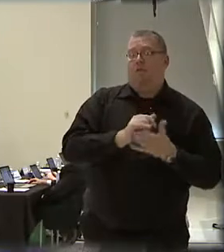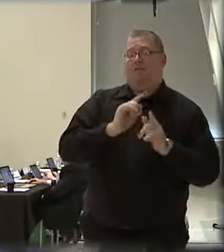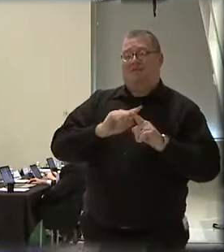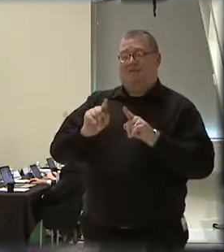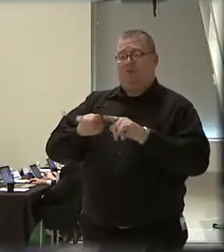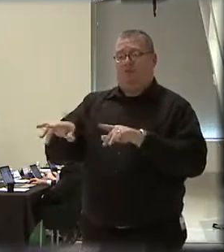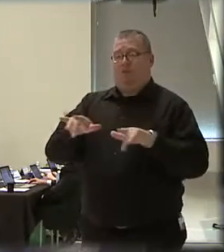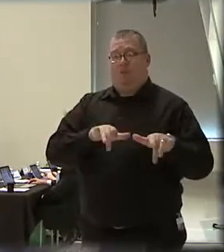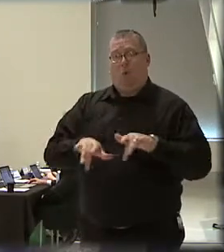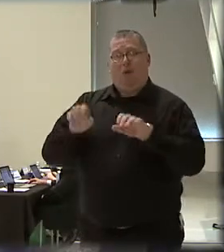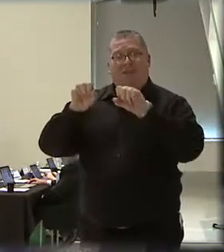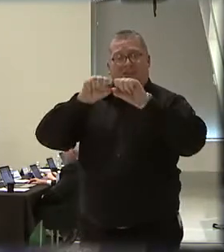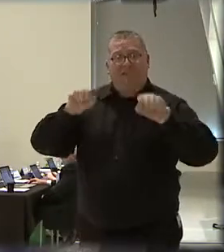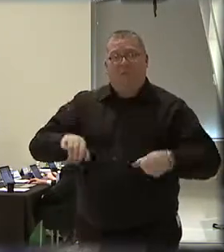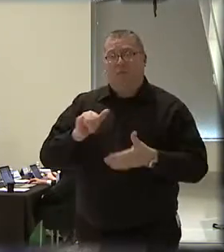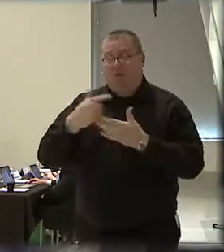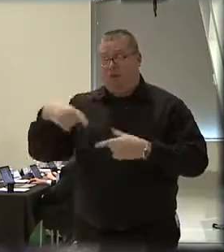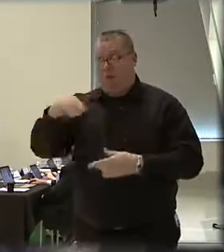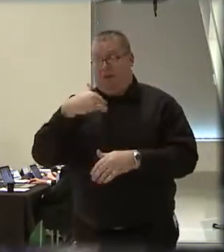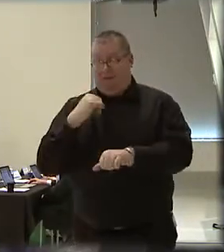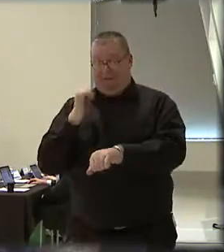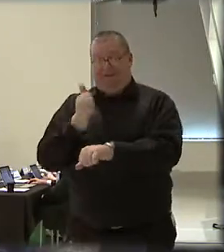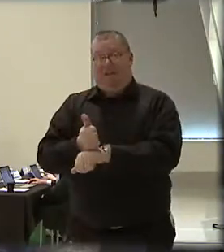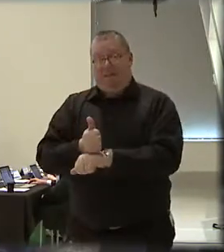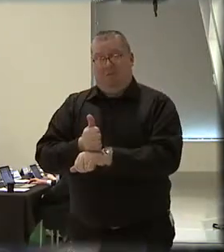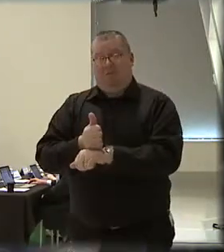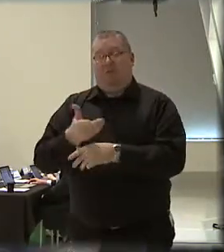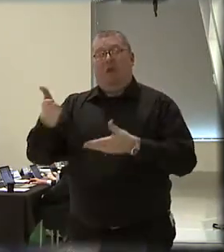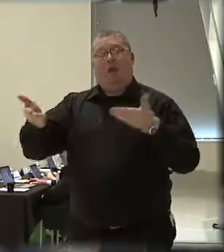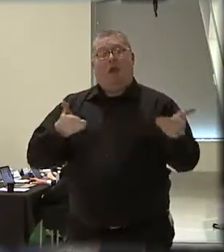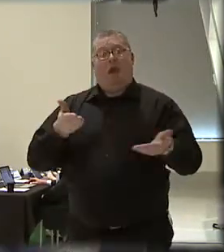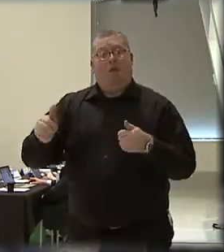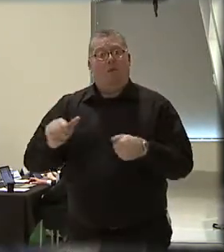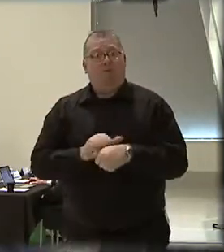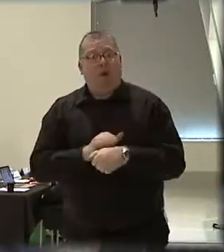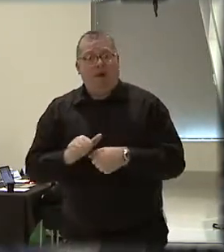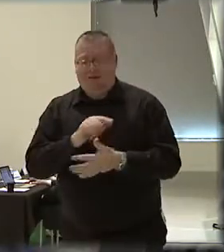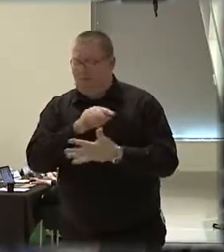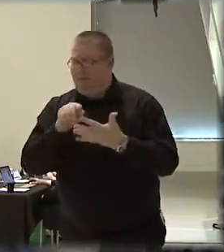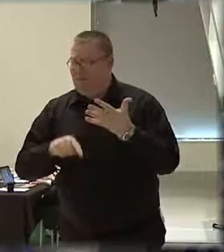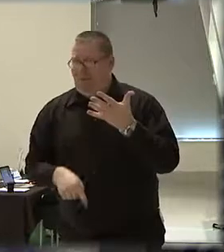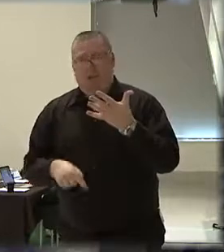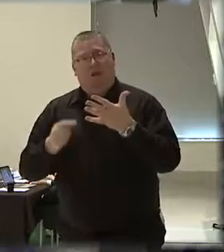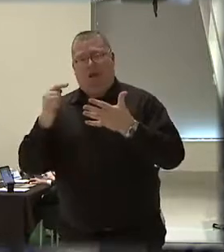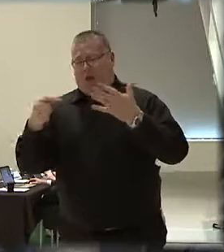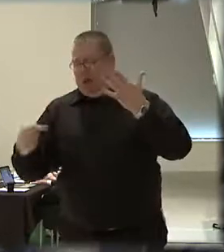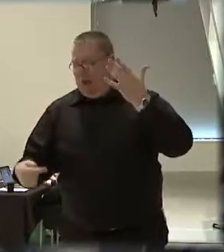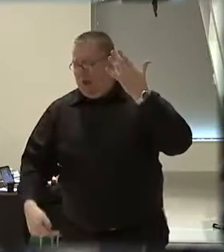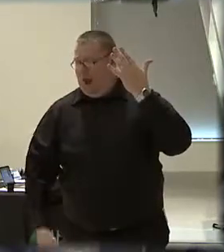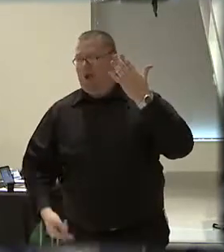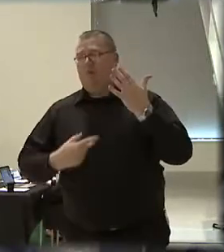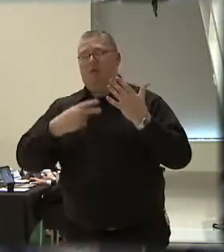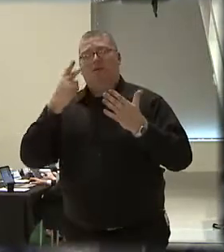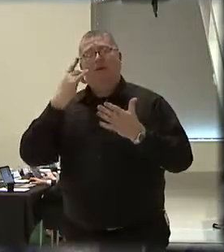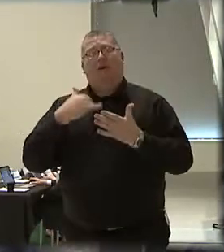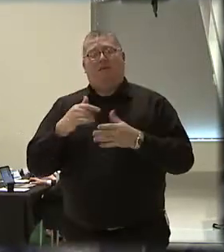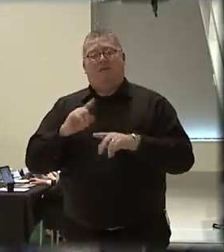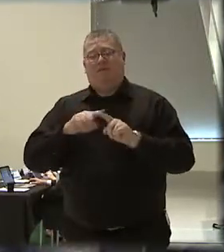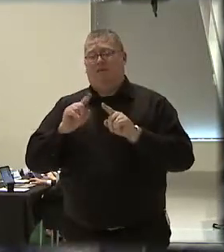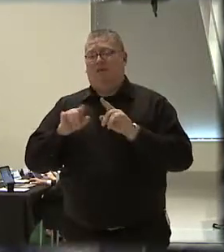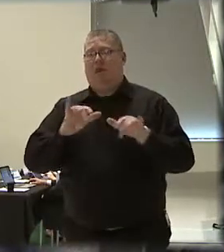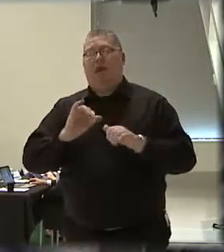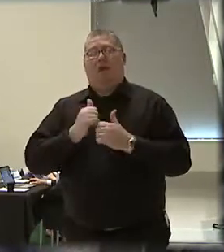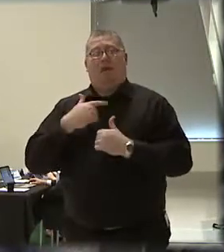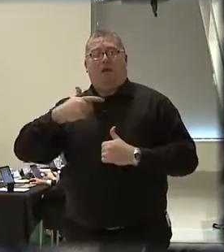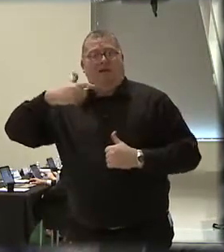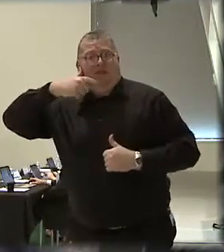you have in place, hiring practices, everything, on and on and on, listening to your tapes of how your